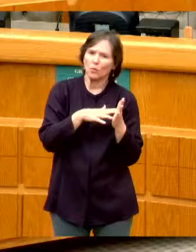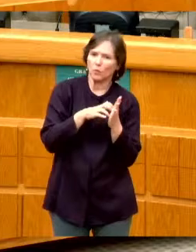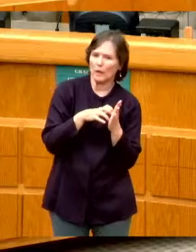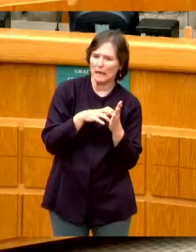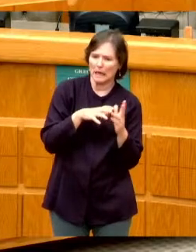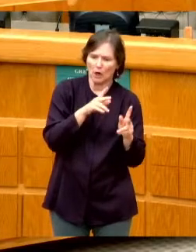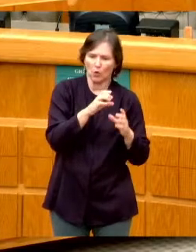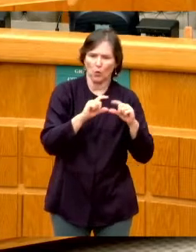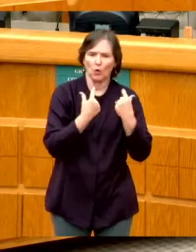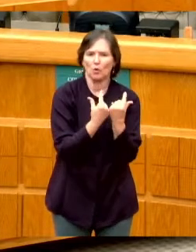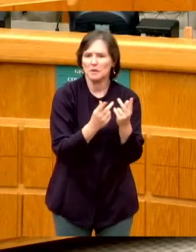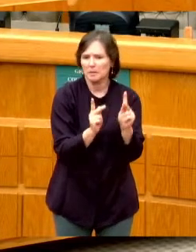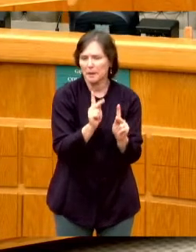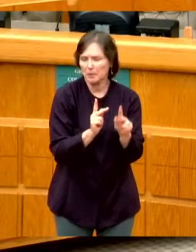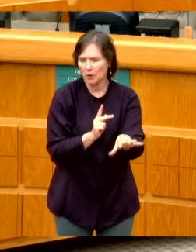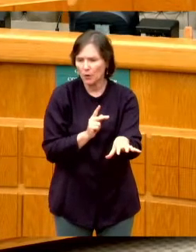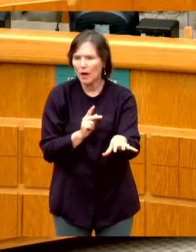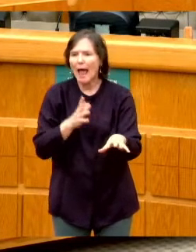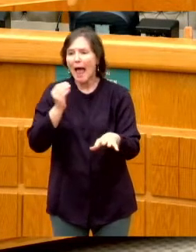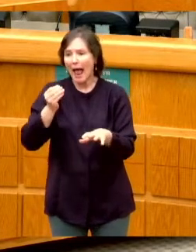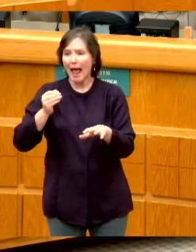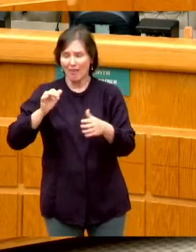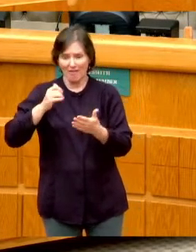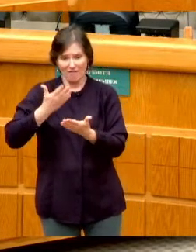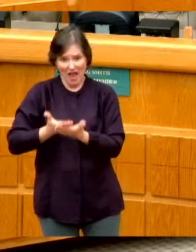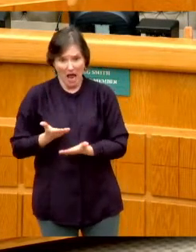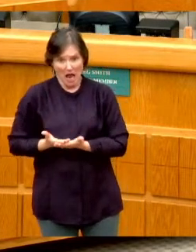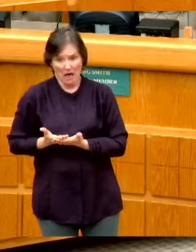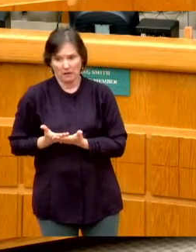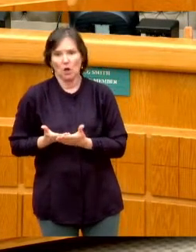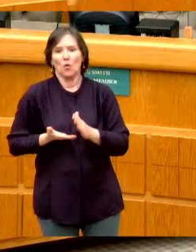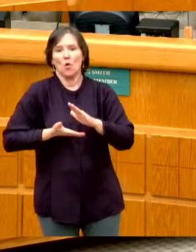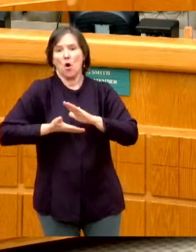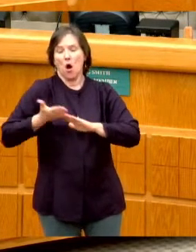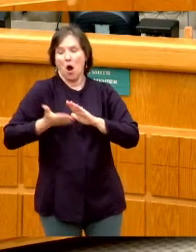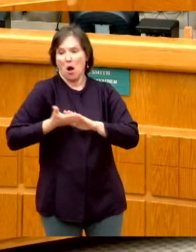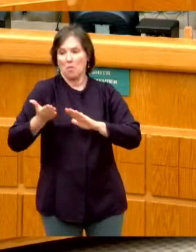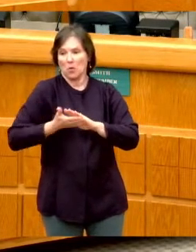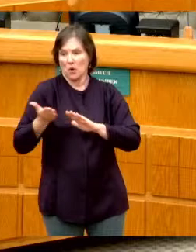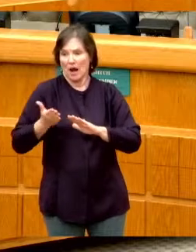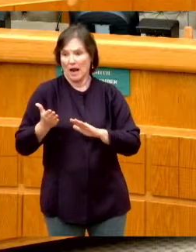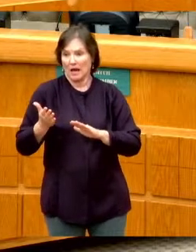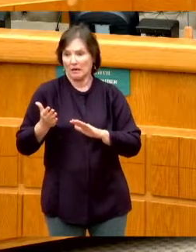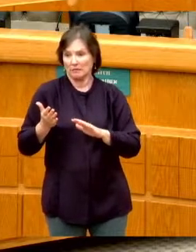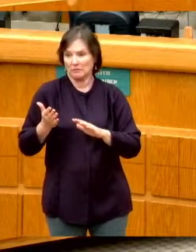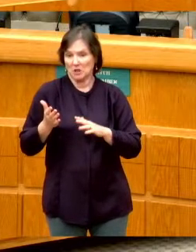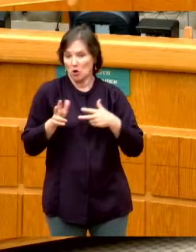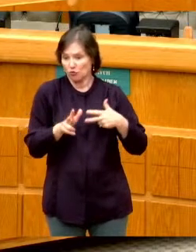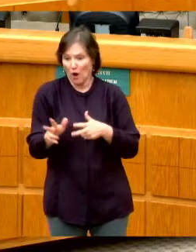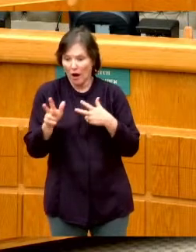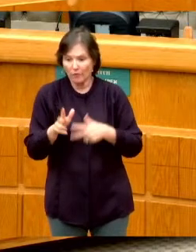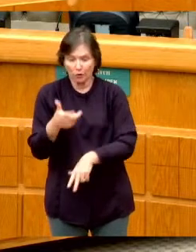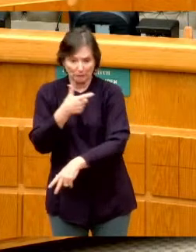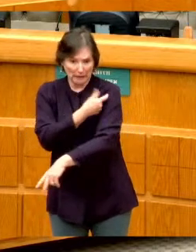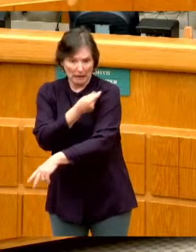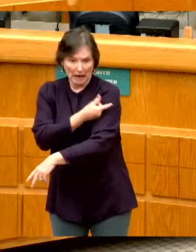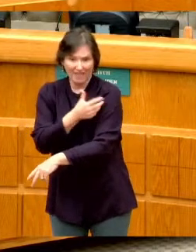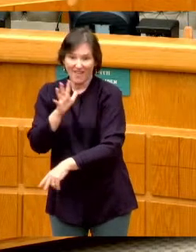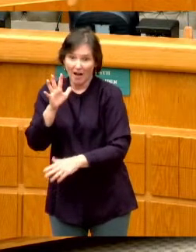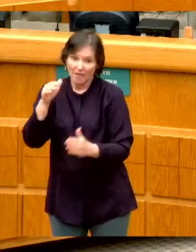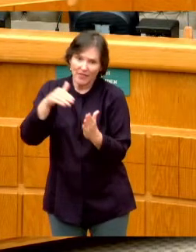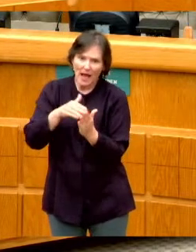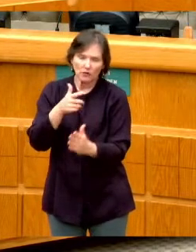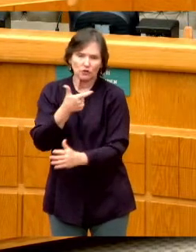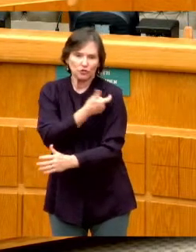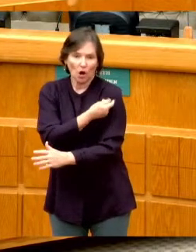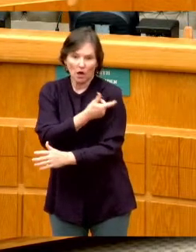fact that we've been operating a drive-through clinic capable of 5,000 a day since January, quite frankly, is everything to brag about.